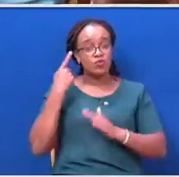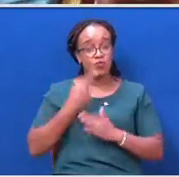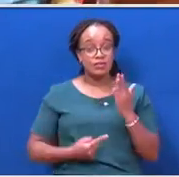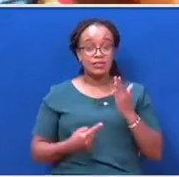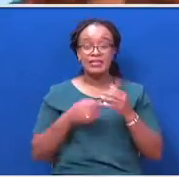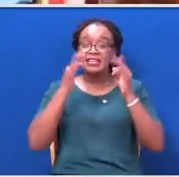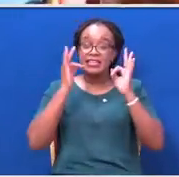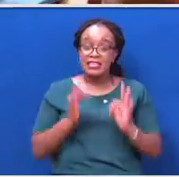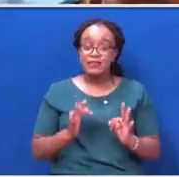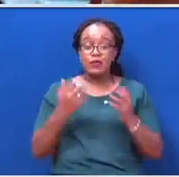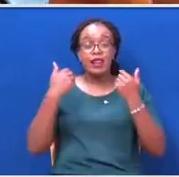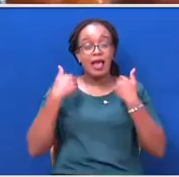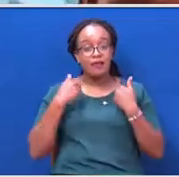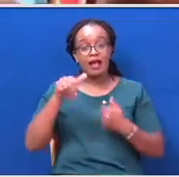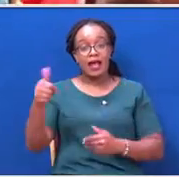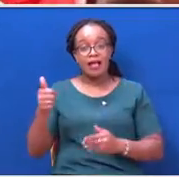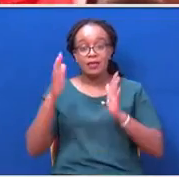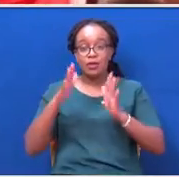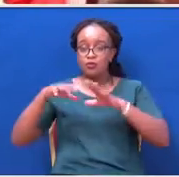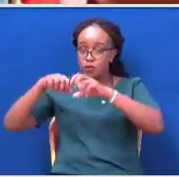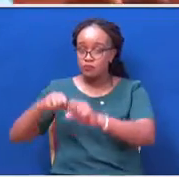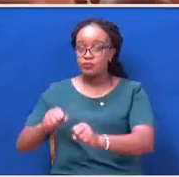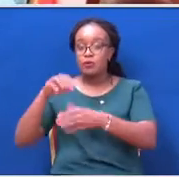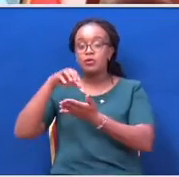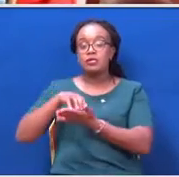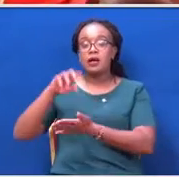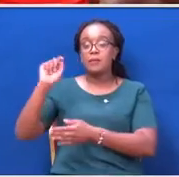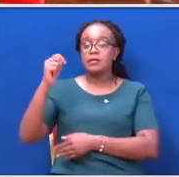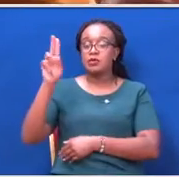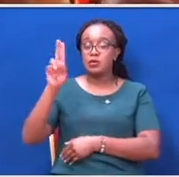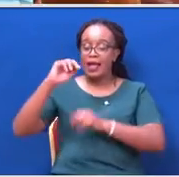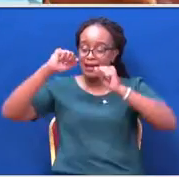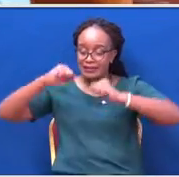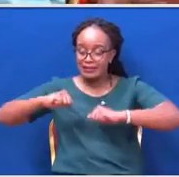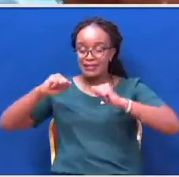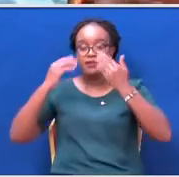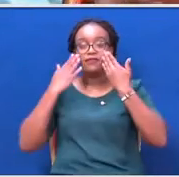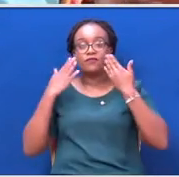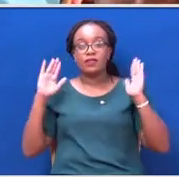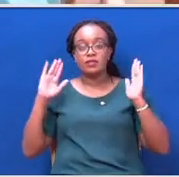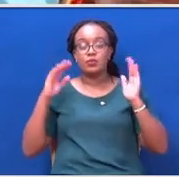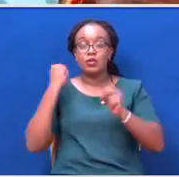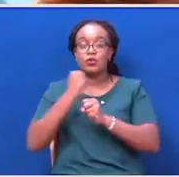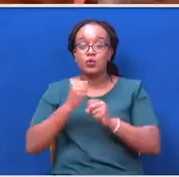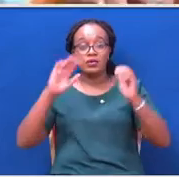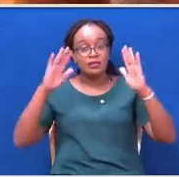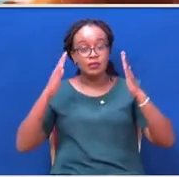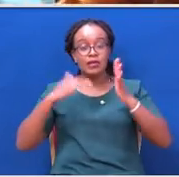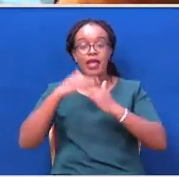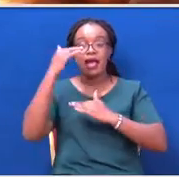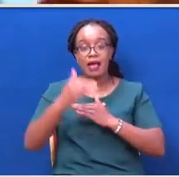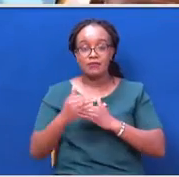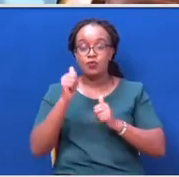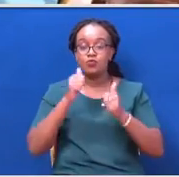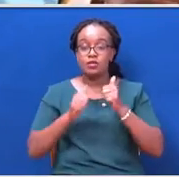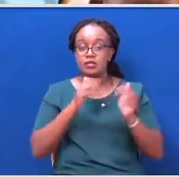if there will be a successor to Uhuru Kenyatta, we have agreed and we will do a ceremony after that,